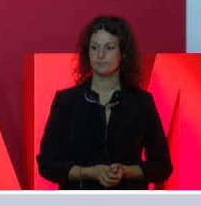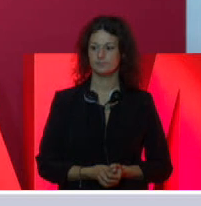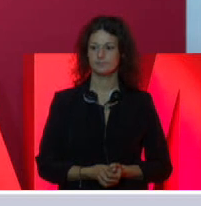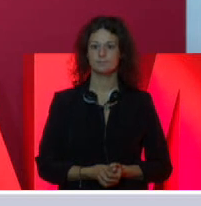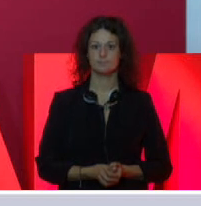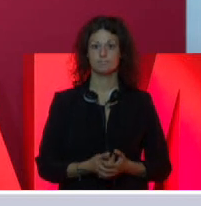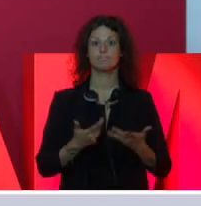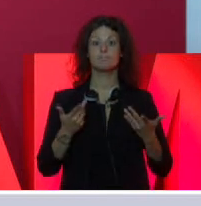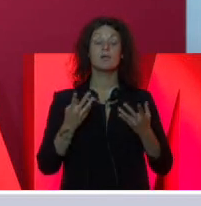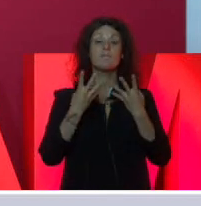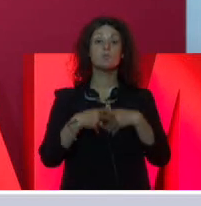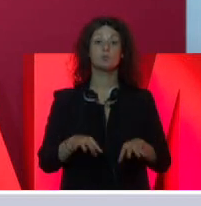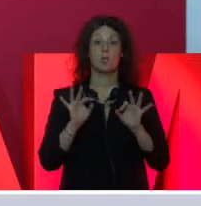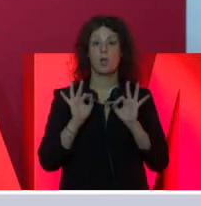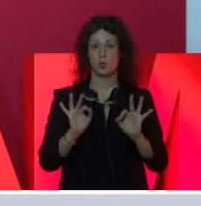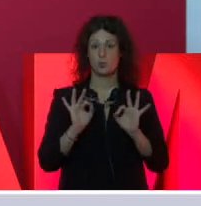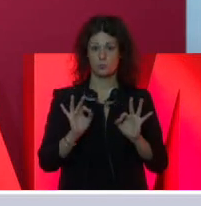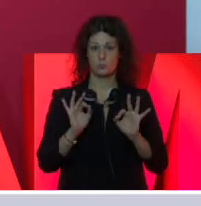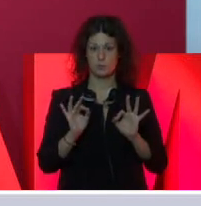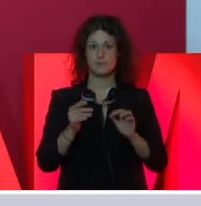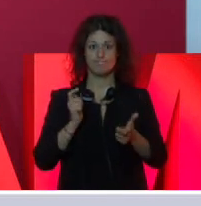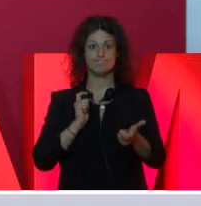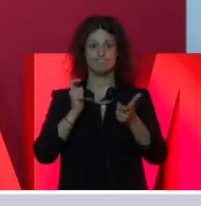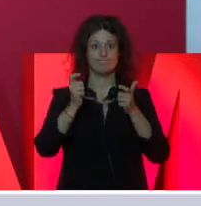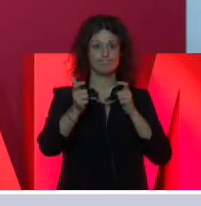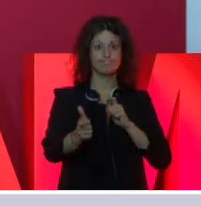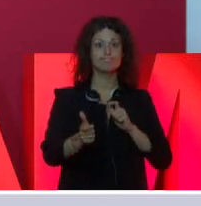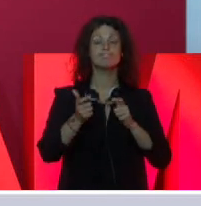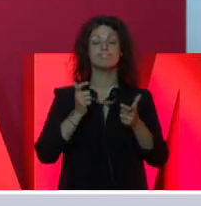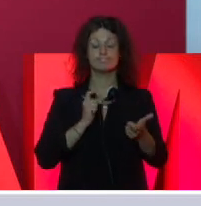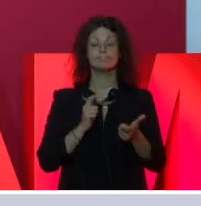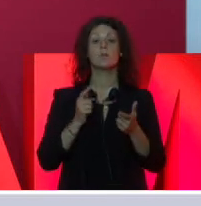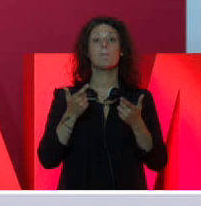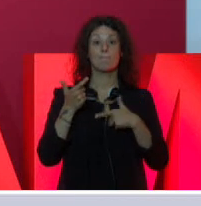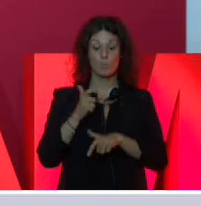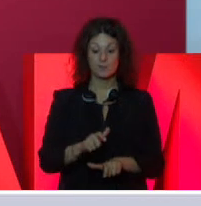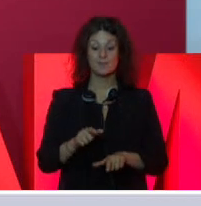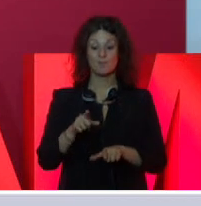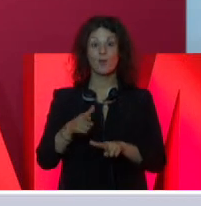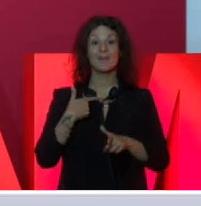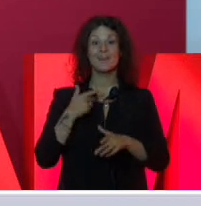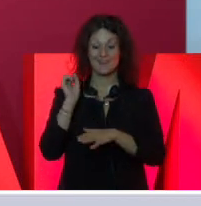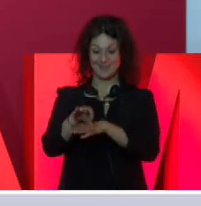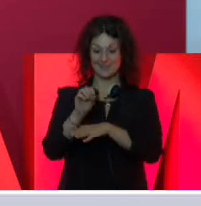works for good or for bad. They exploit